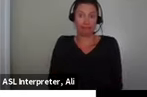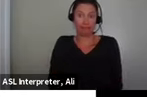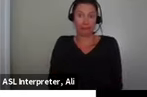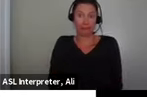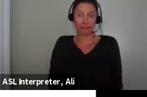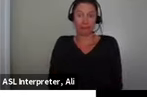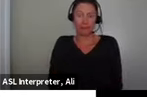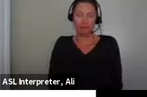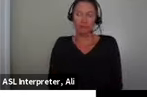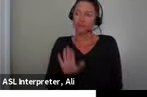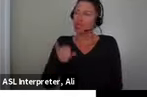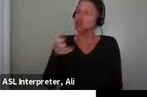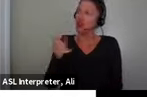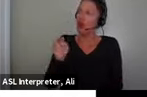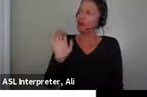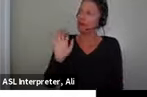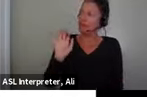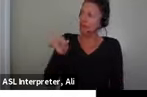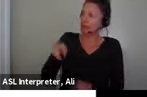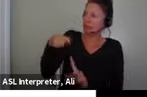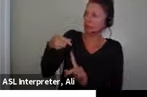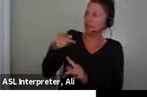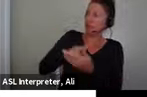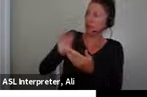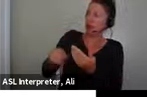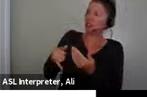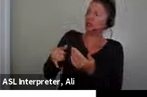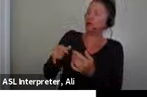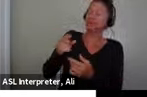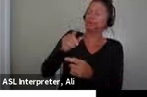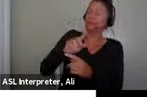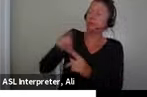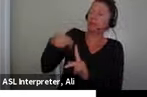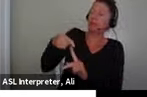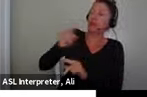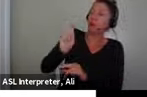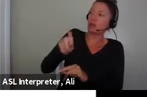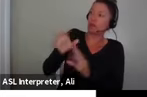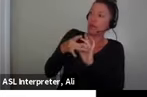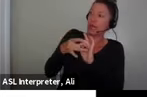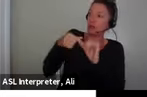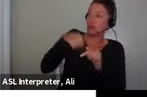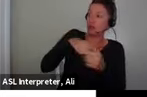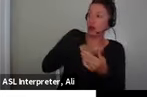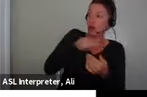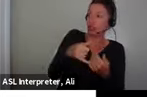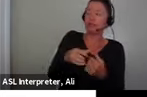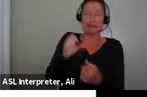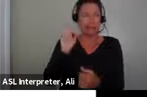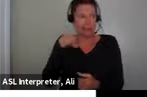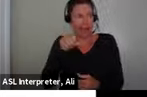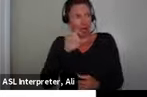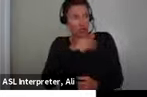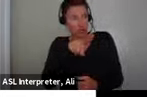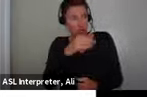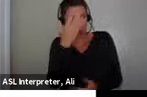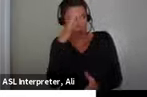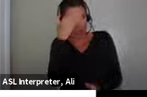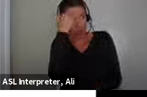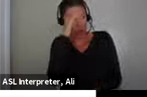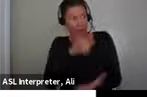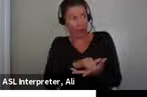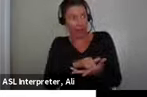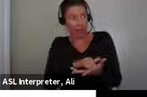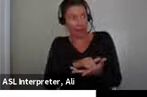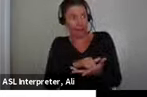Is there, John, is that a specific question related to this? Yeah, are you aware of that? That would have, to me, that's going to be